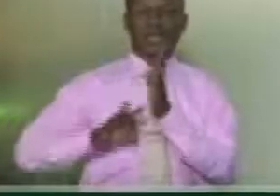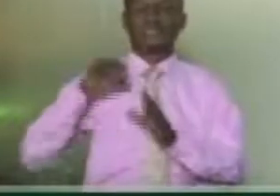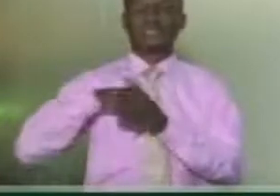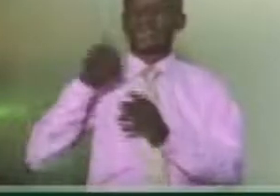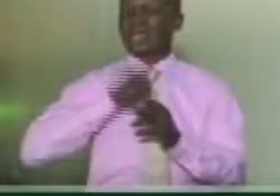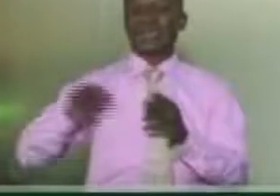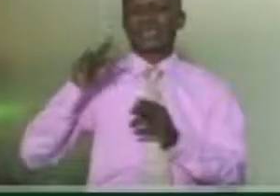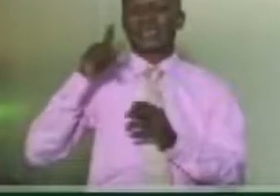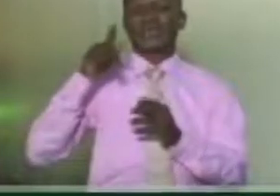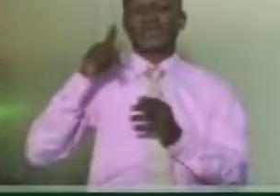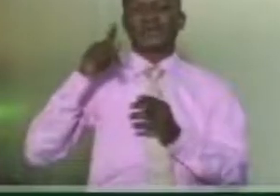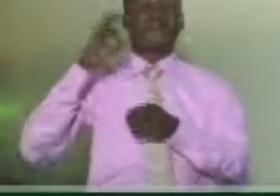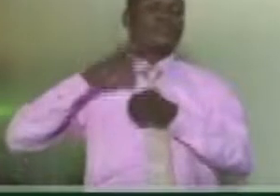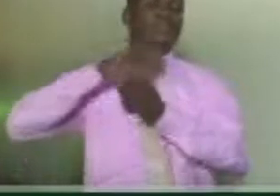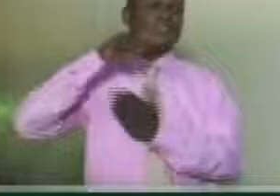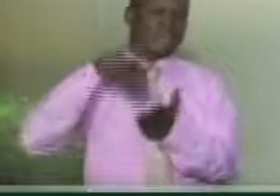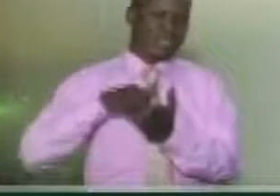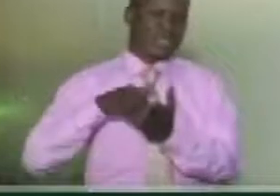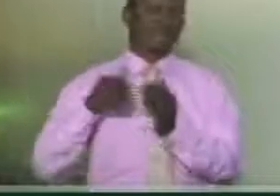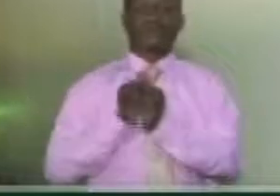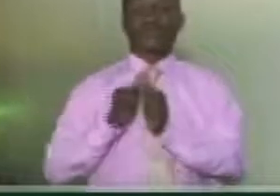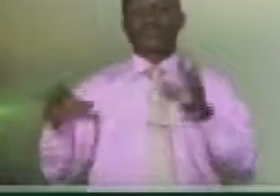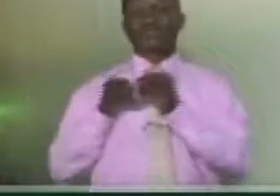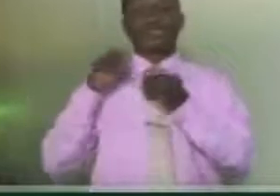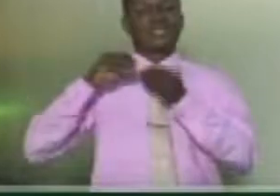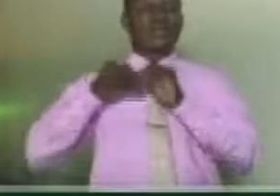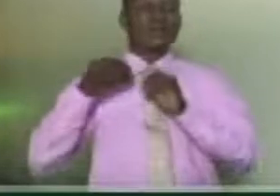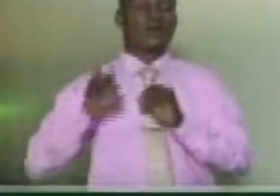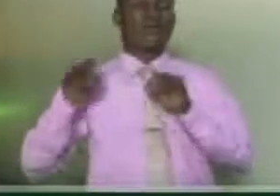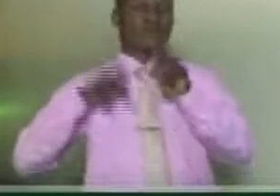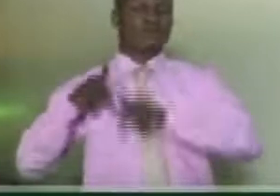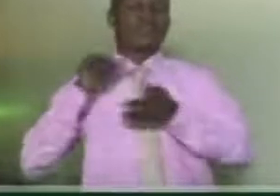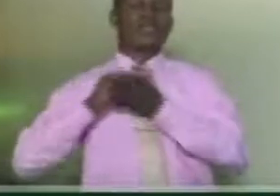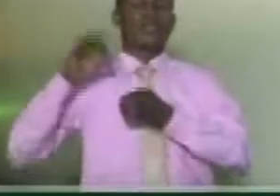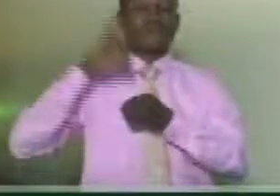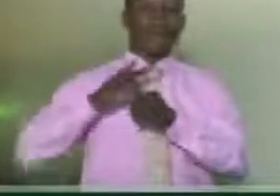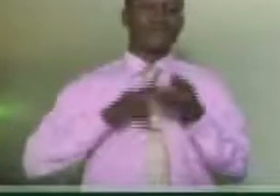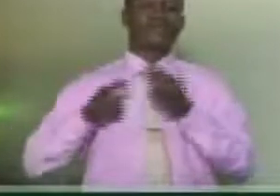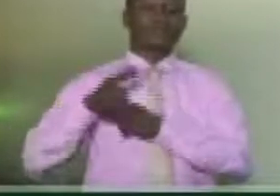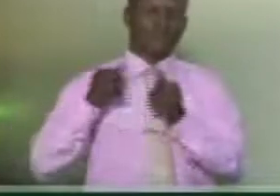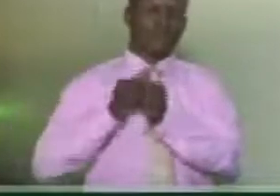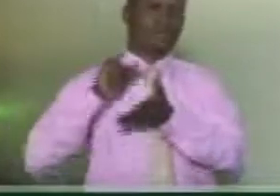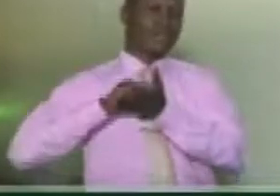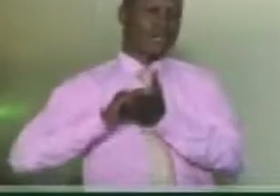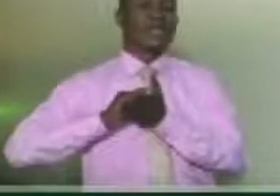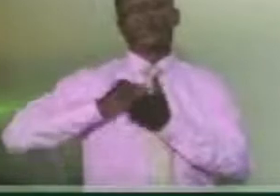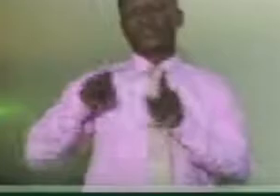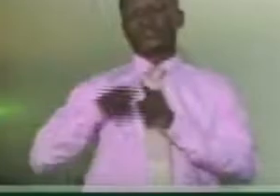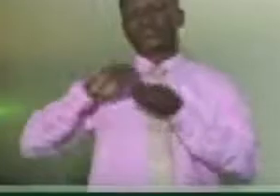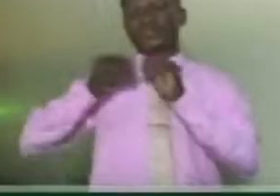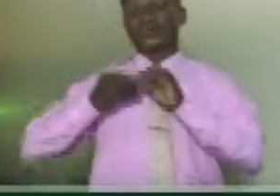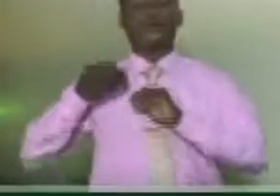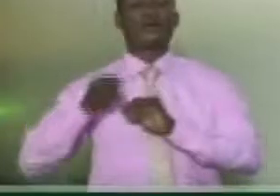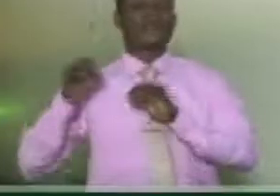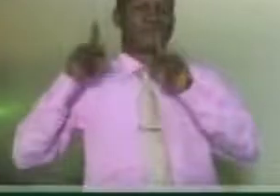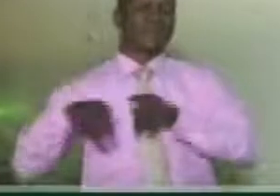unit exceed the total number of accredited voters in that polling unit. With this new provision, total number of accredited